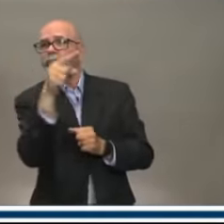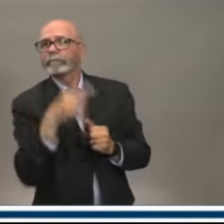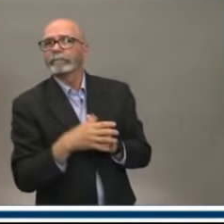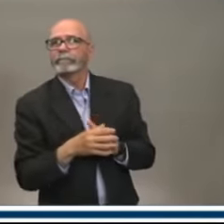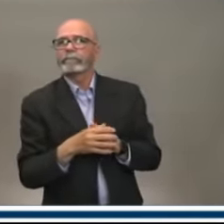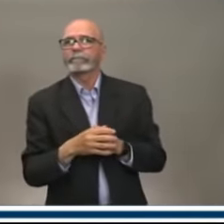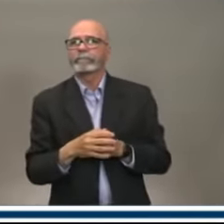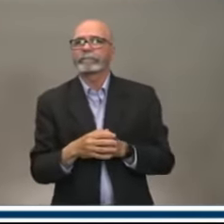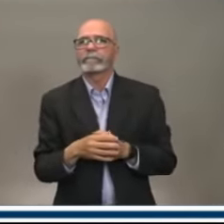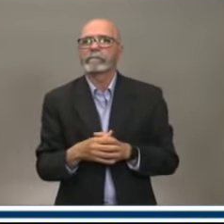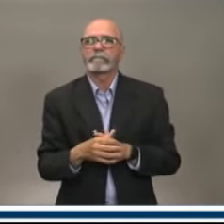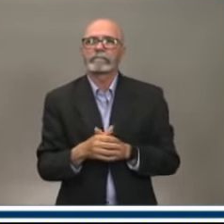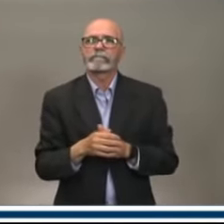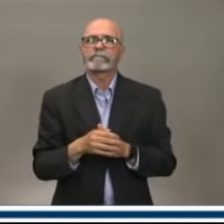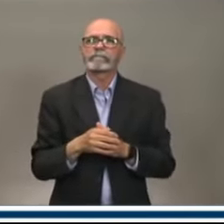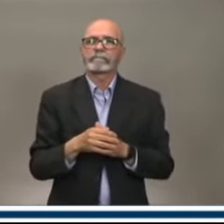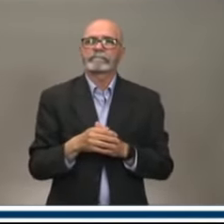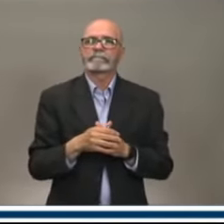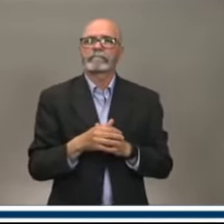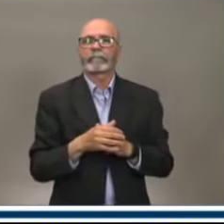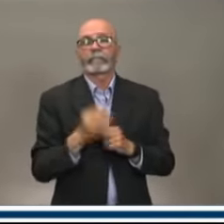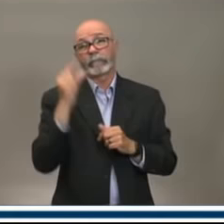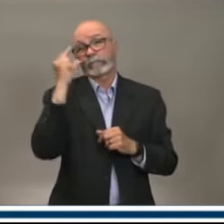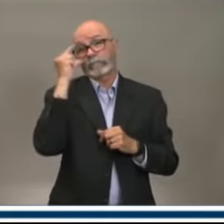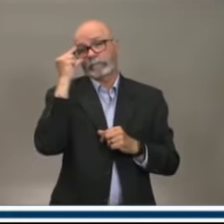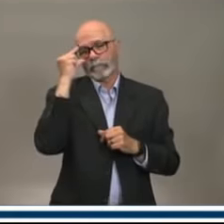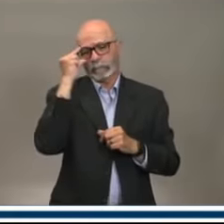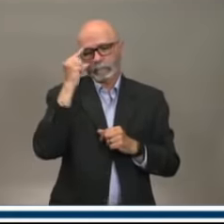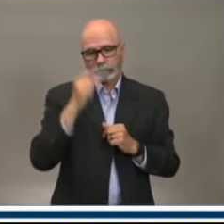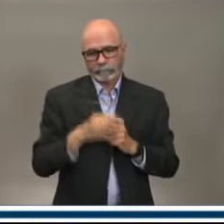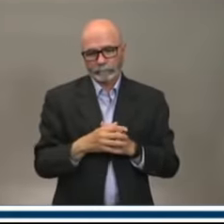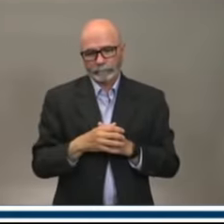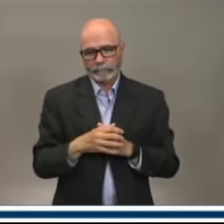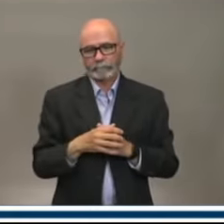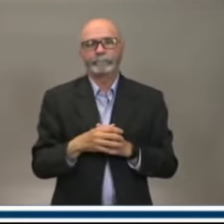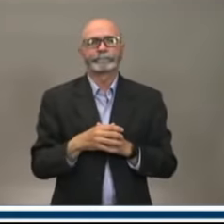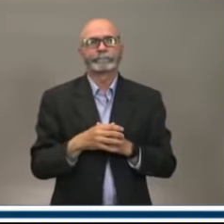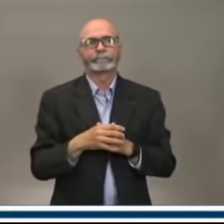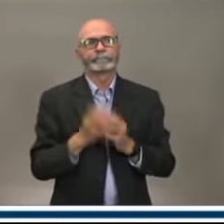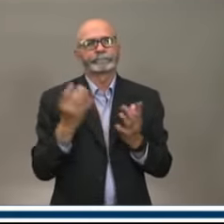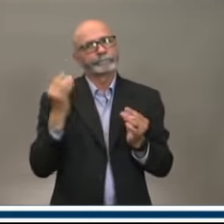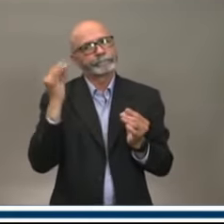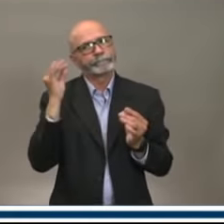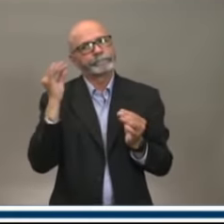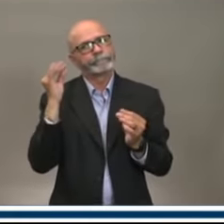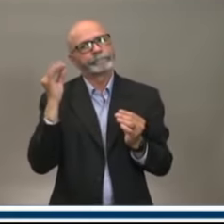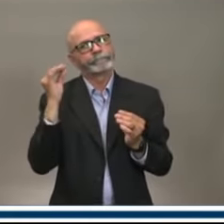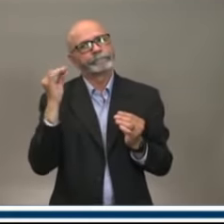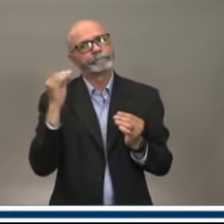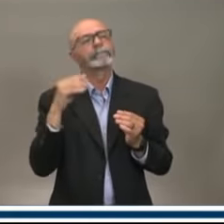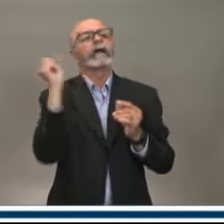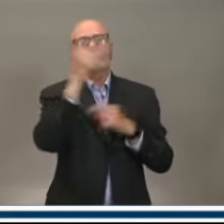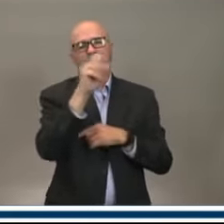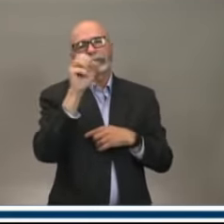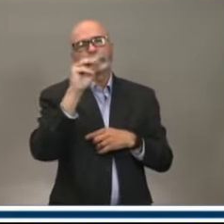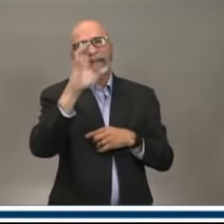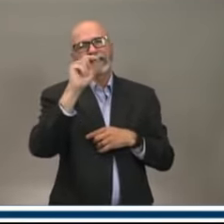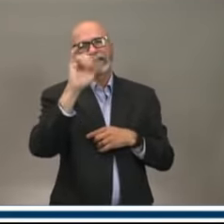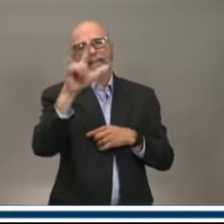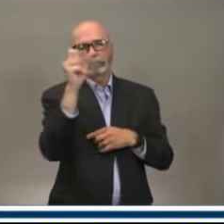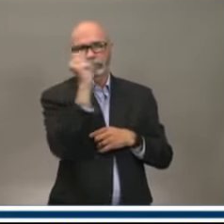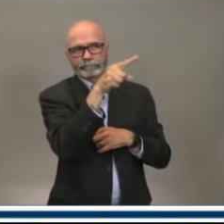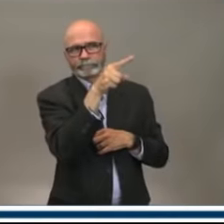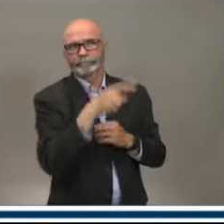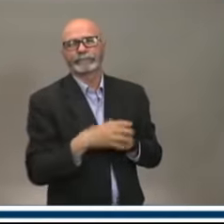Again, for the Premier, you talked in previous briefings about how people who stock grocery